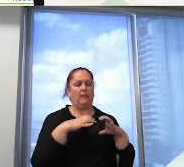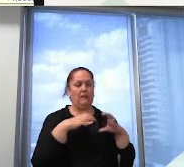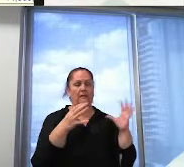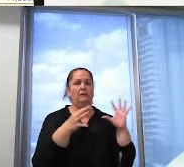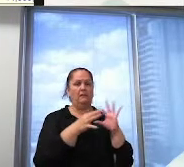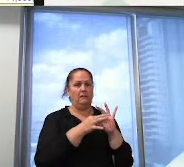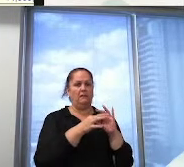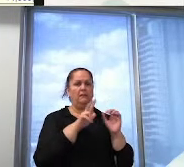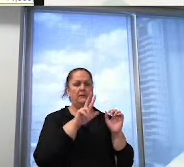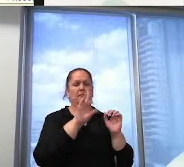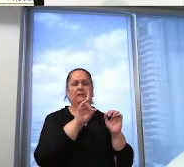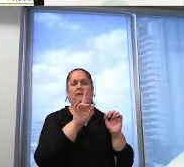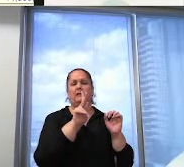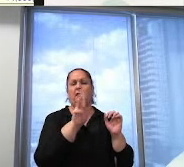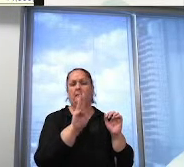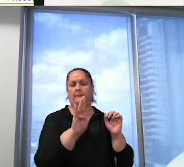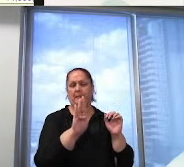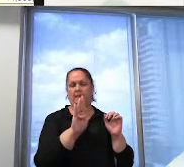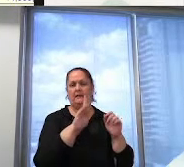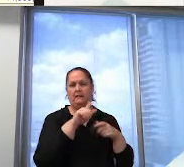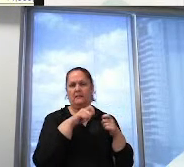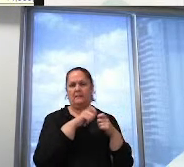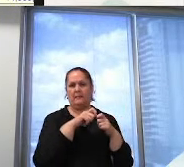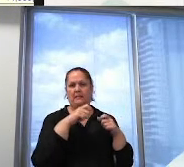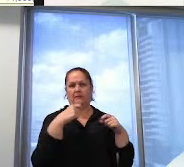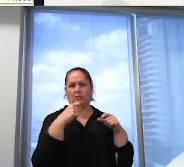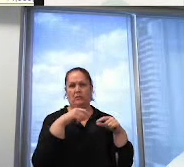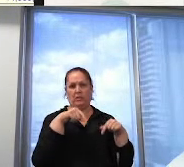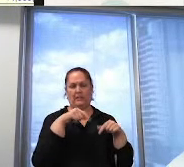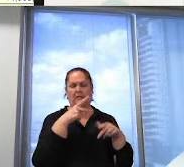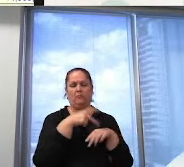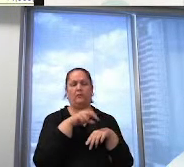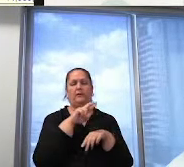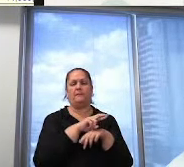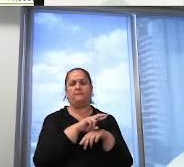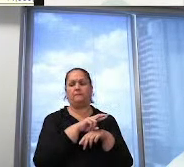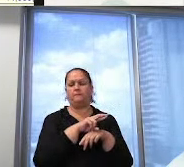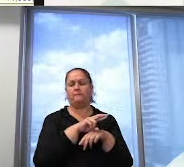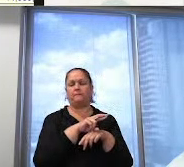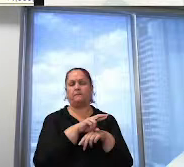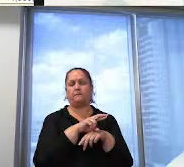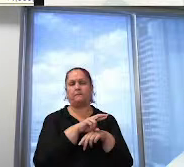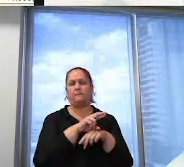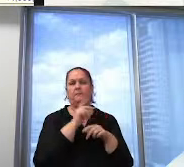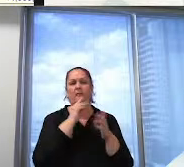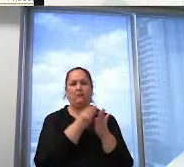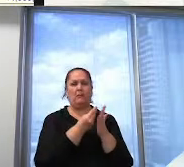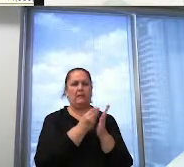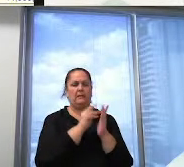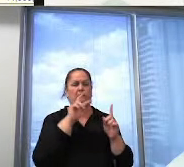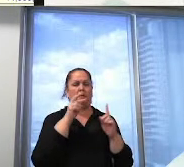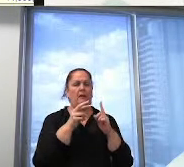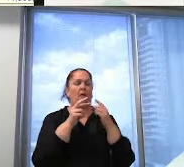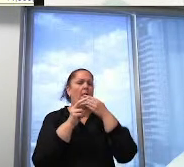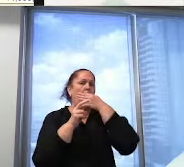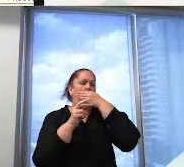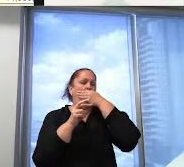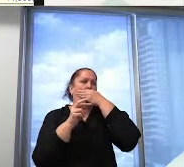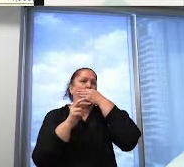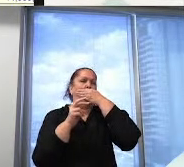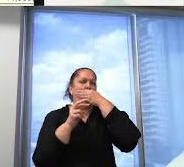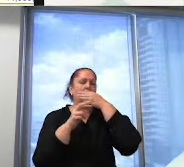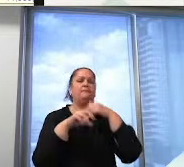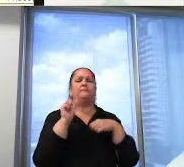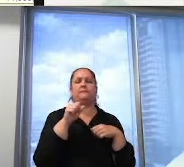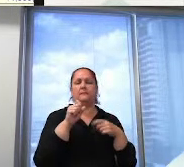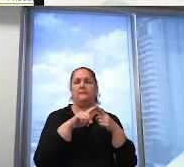some customers are connected at the 38 kV, which is considered transmission here in Puerto Rico, in the context of budgeting perspective.